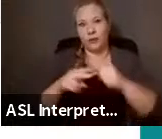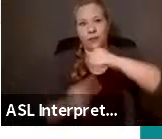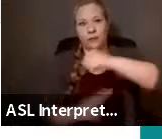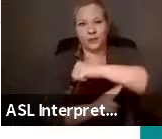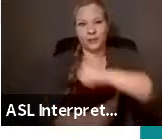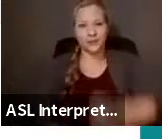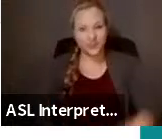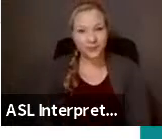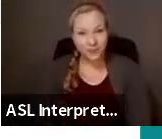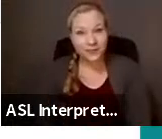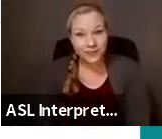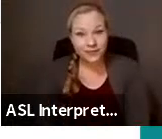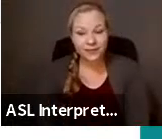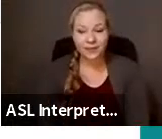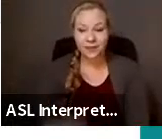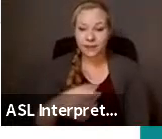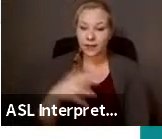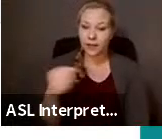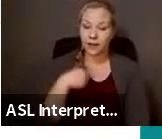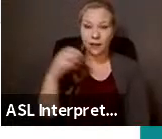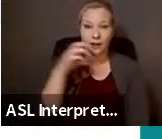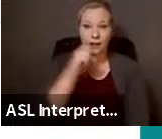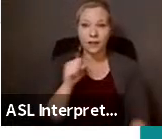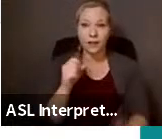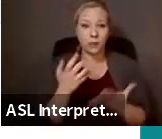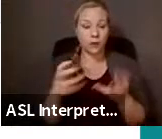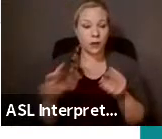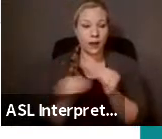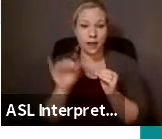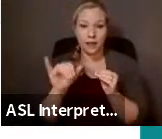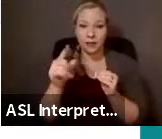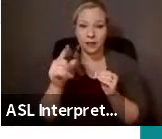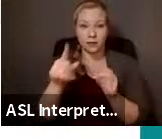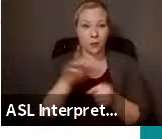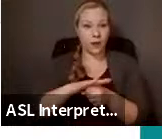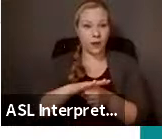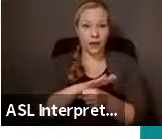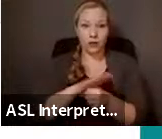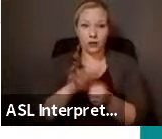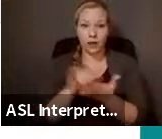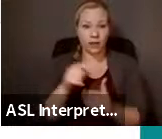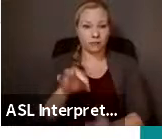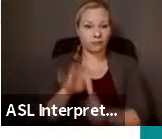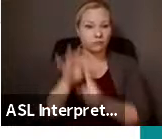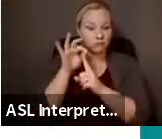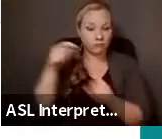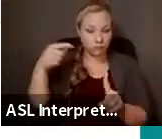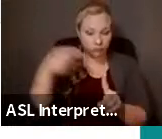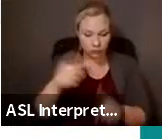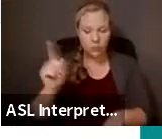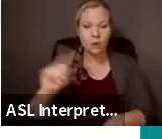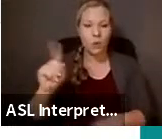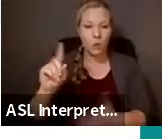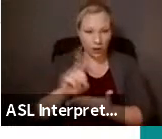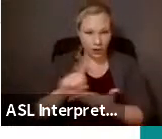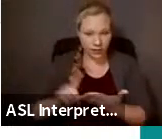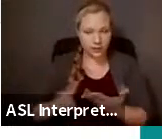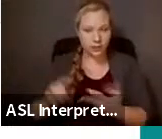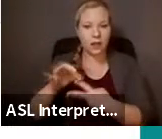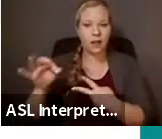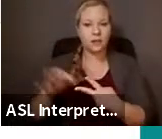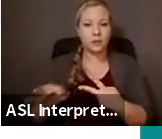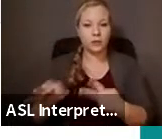Katie? Thanks. And I guess I just want to add, so this area in particular, this is where a lot of the design options are. So we'll be talking about